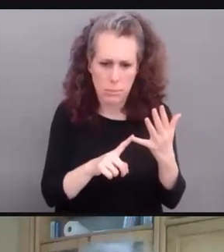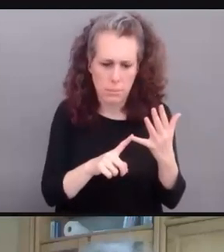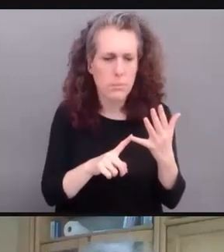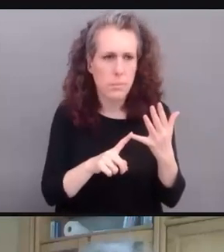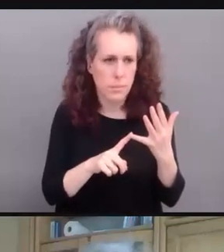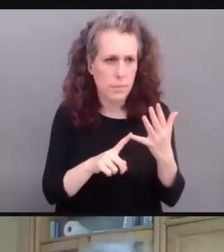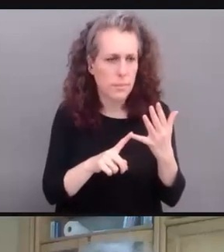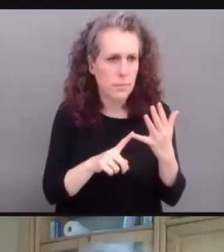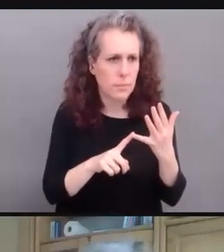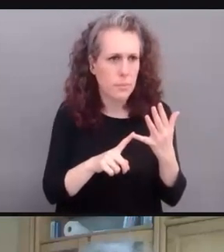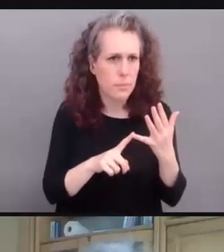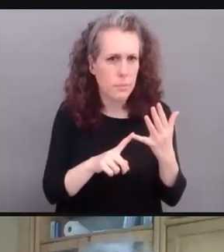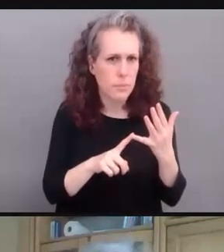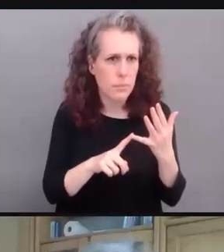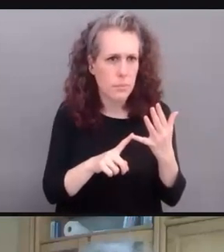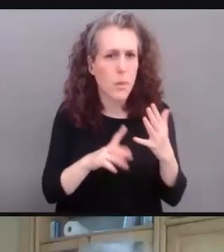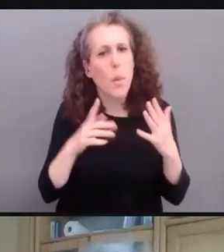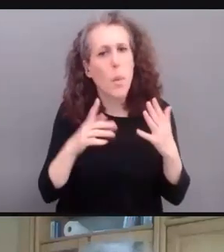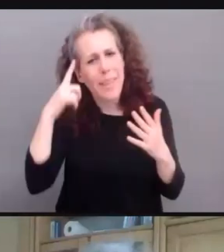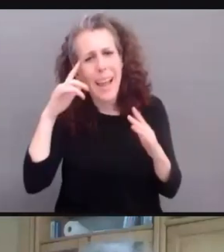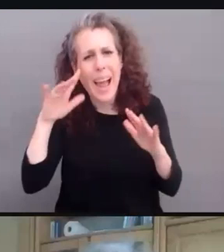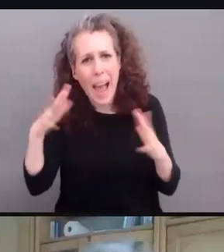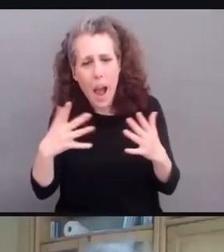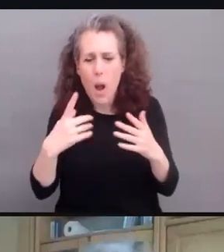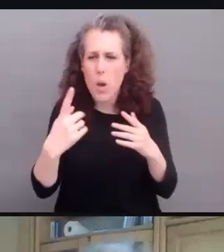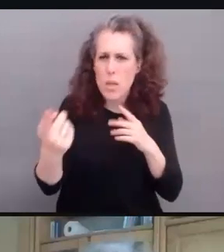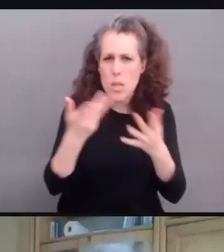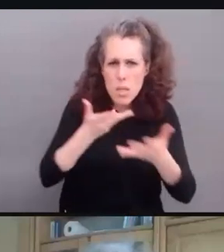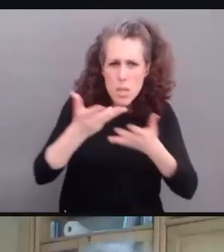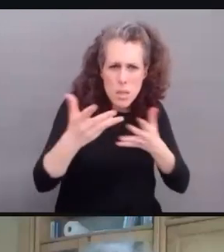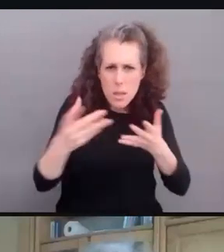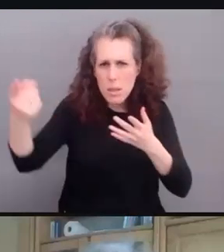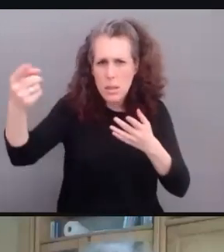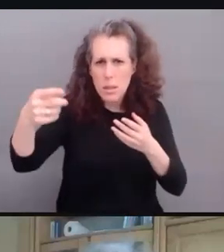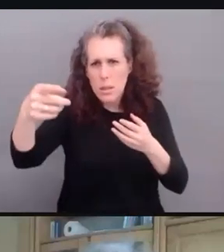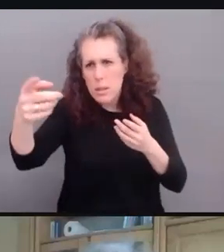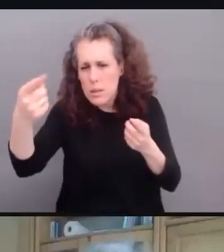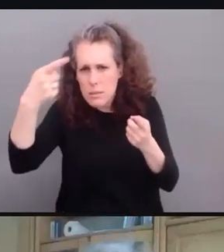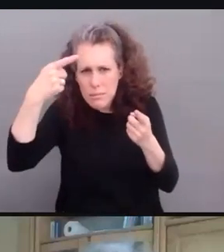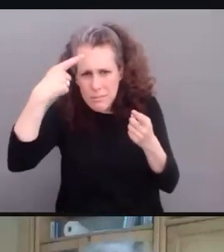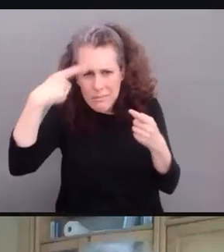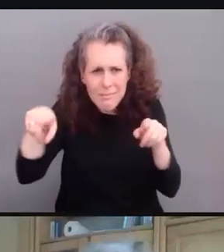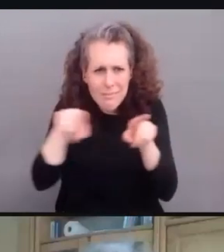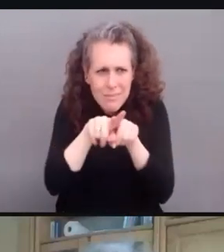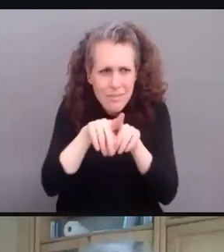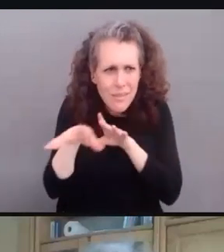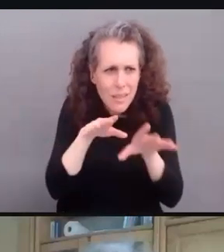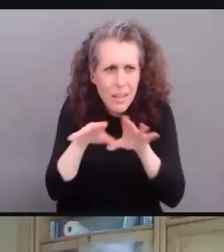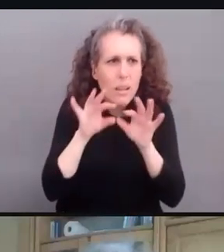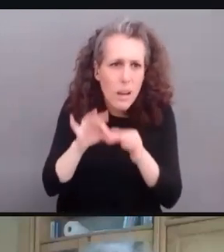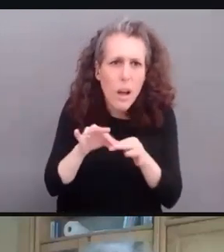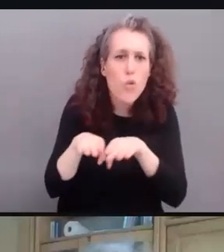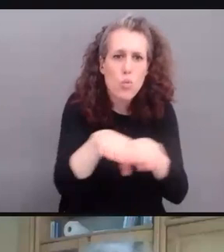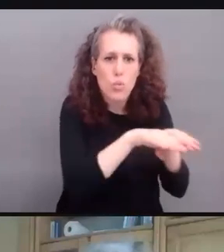a compromise and approach within European standardization and regulation. As I